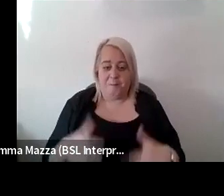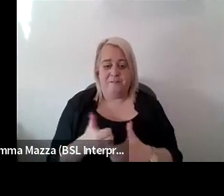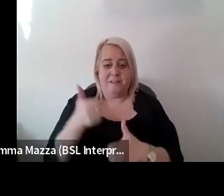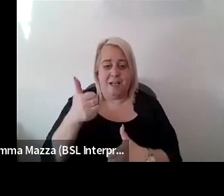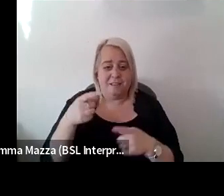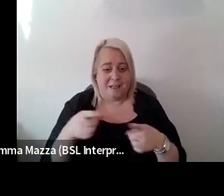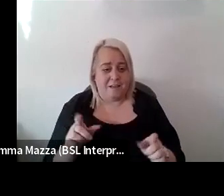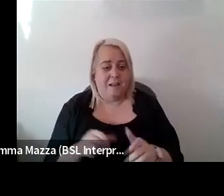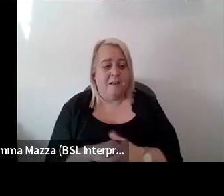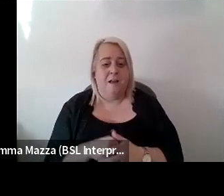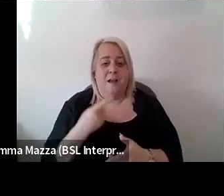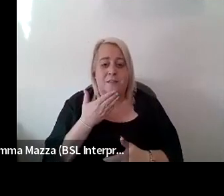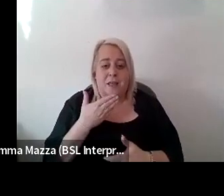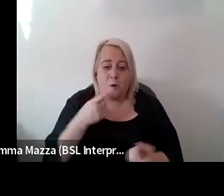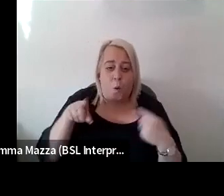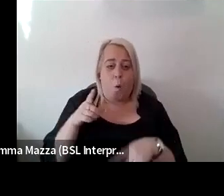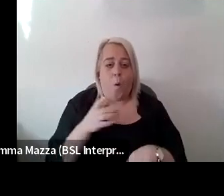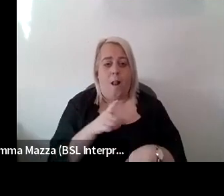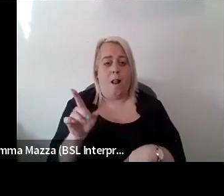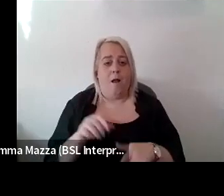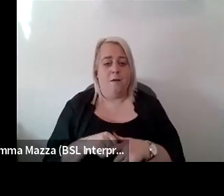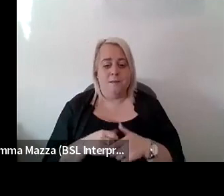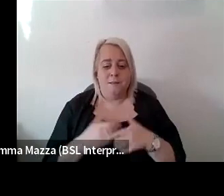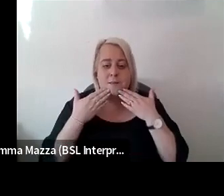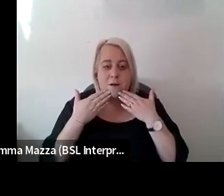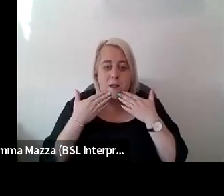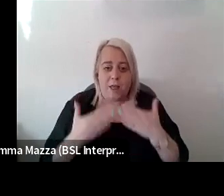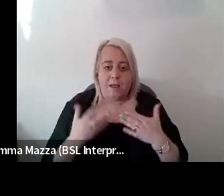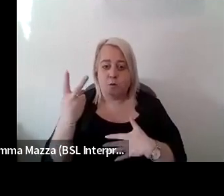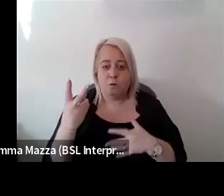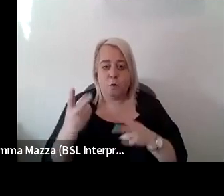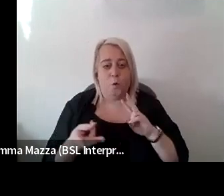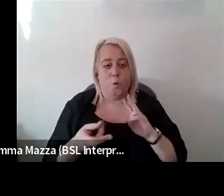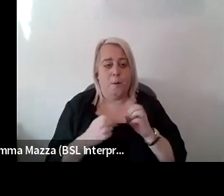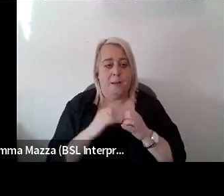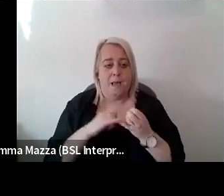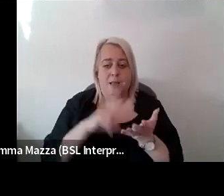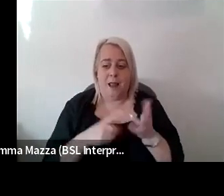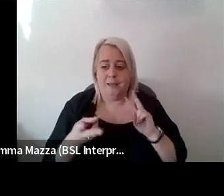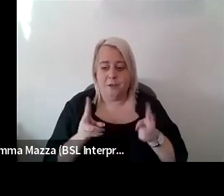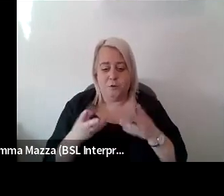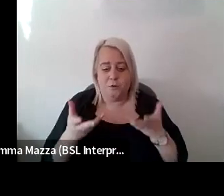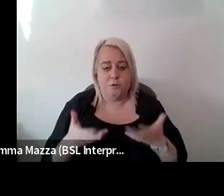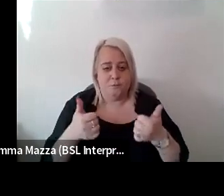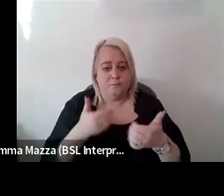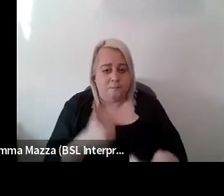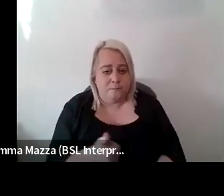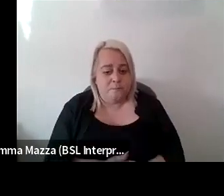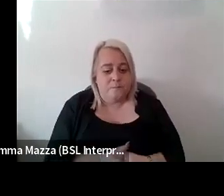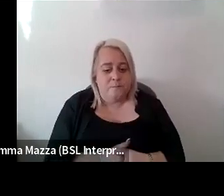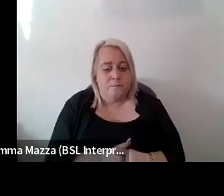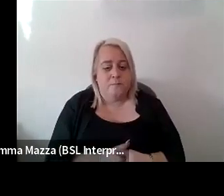Sandi, Yahye, and Holly. You've been brilliant. Thank you to our two BSL interpreters. And lastly, thank you